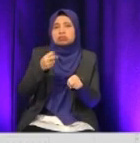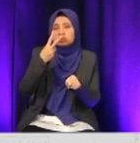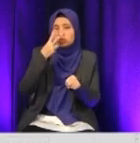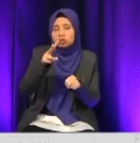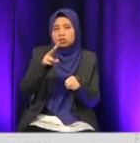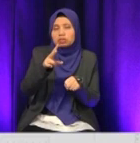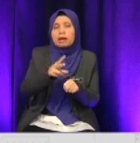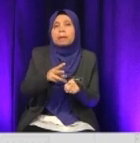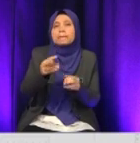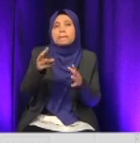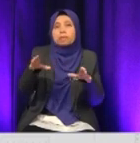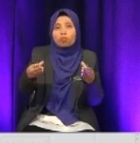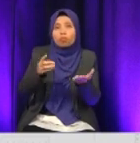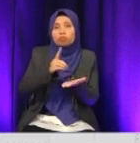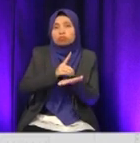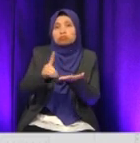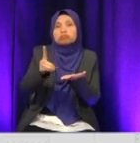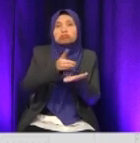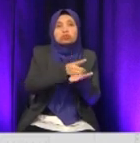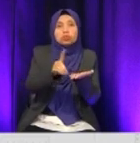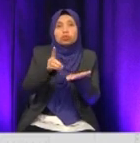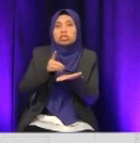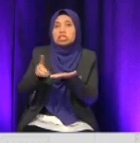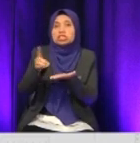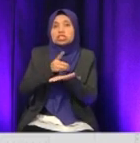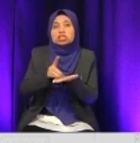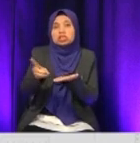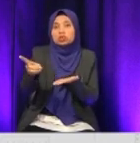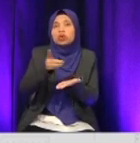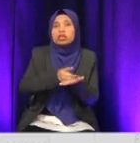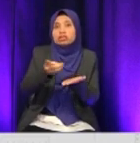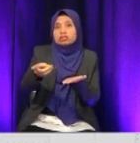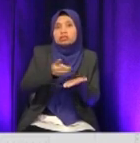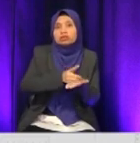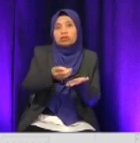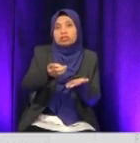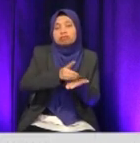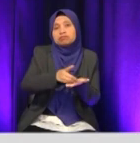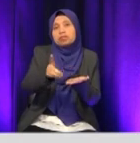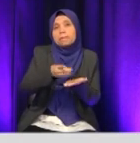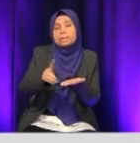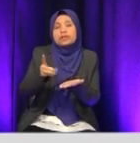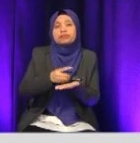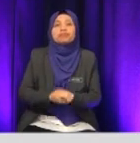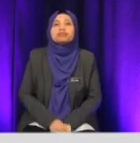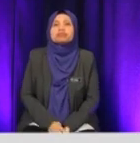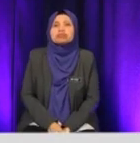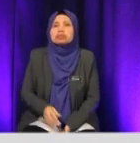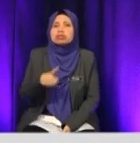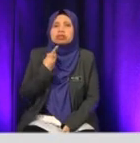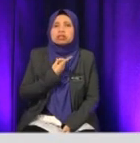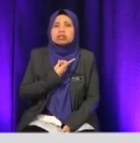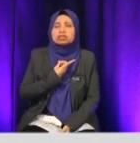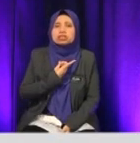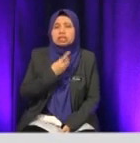a donation. Mm-hmm. But which one is the most precise answer? Okay, why don't we check